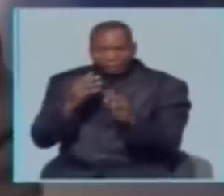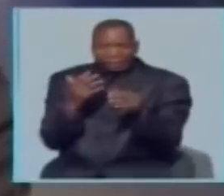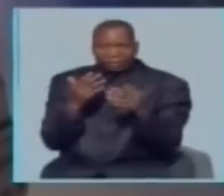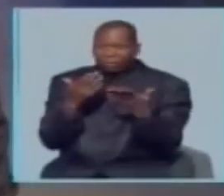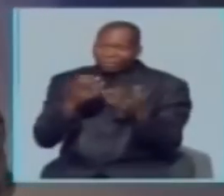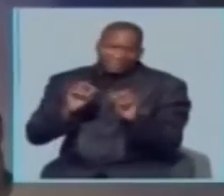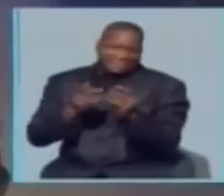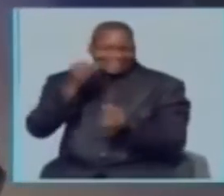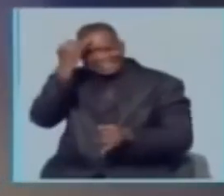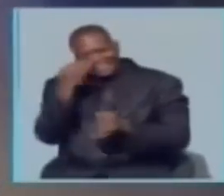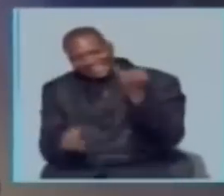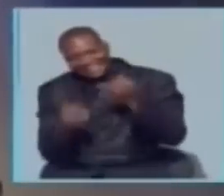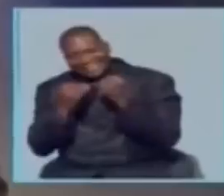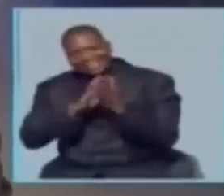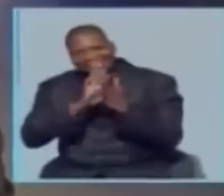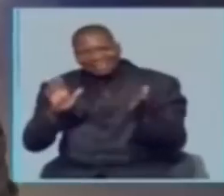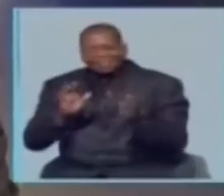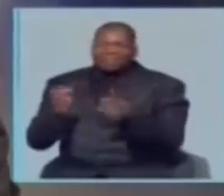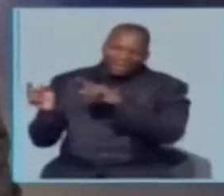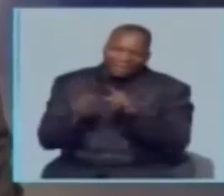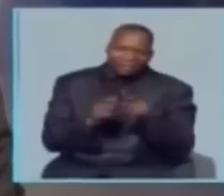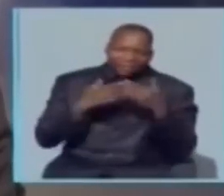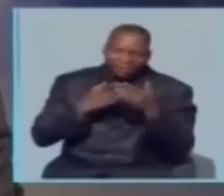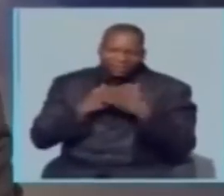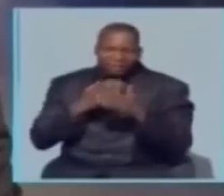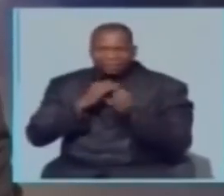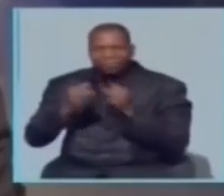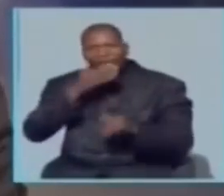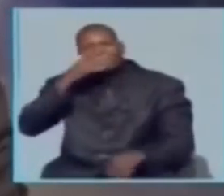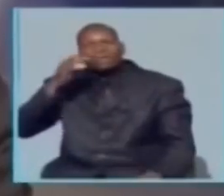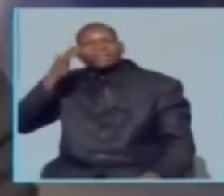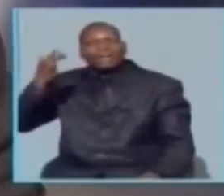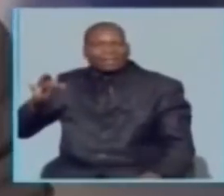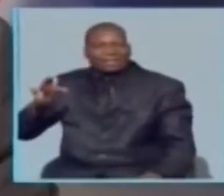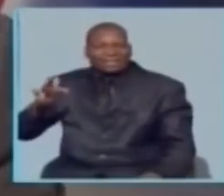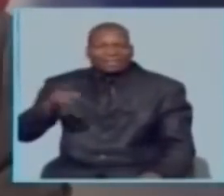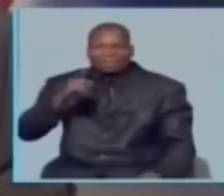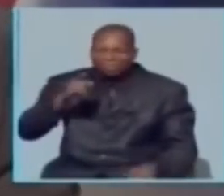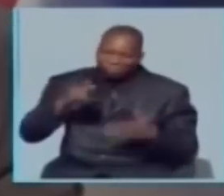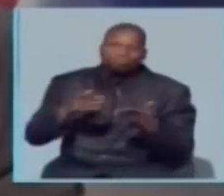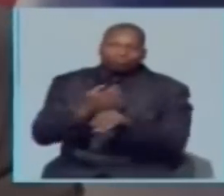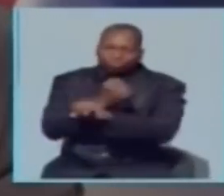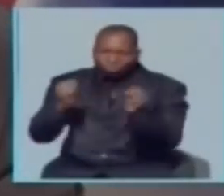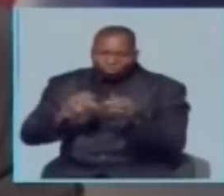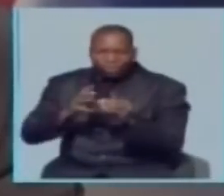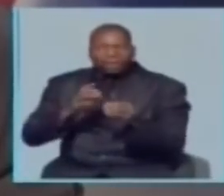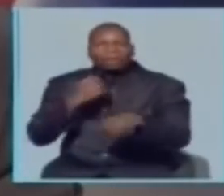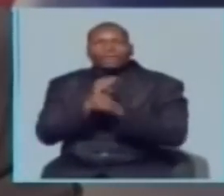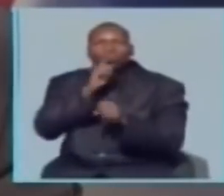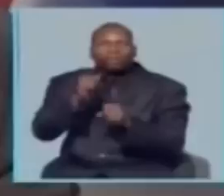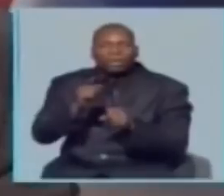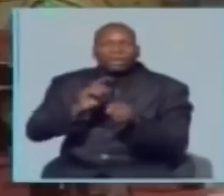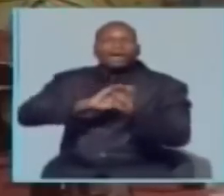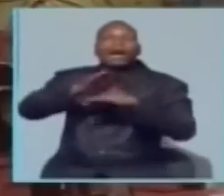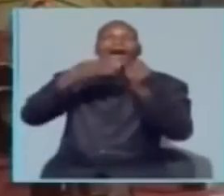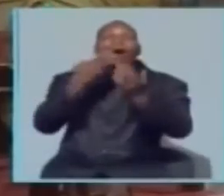it there. Thank you so much for coming on to Sunday Interview, and the very best of luck as you deal with this crisis. Just make sure, please, you switch off